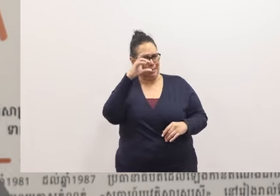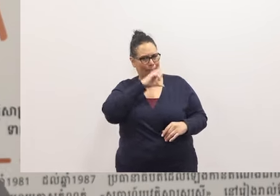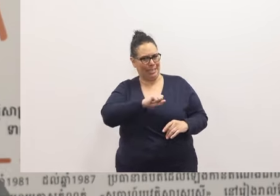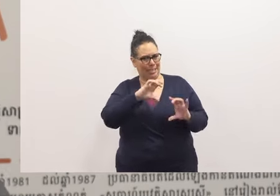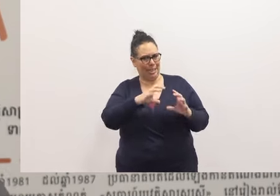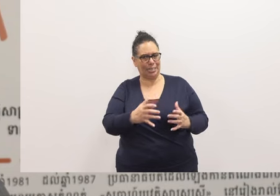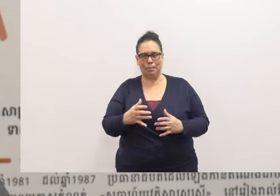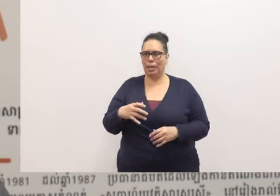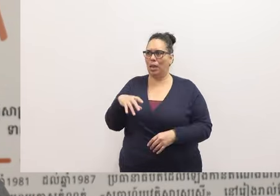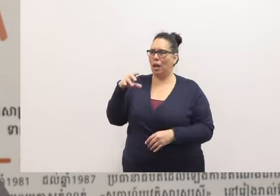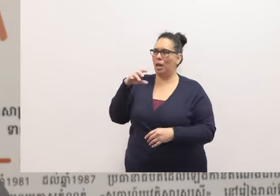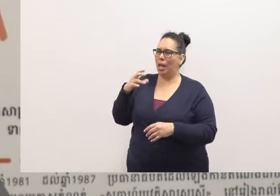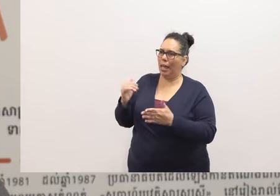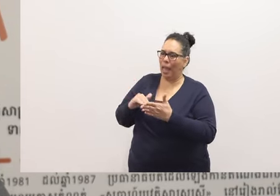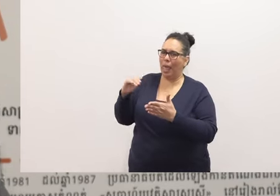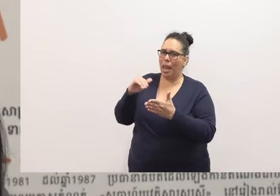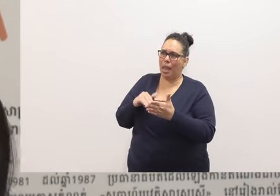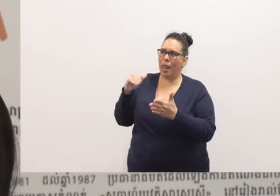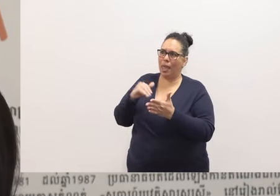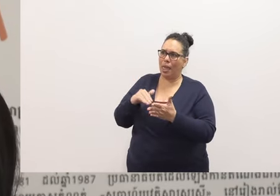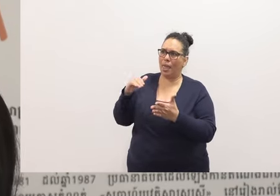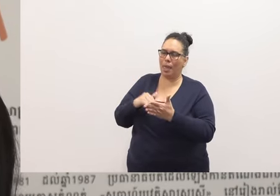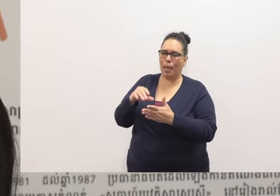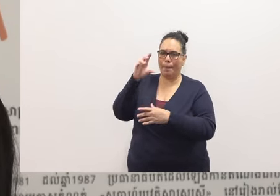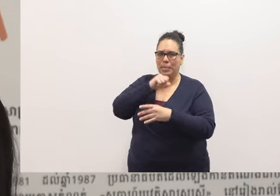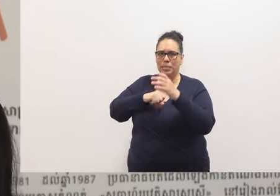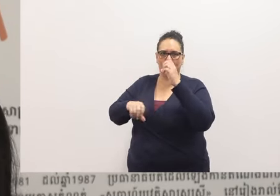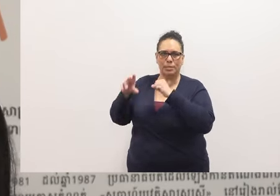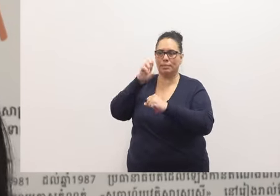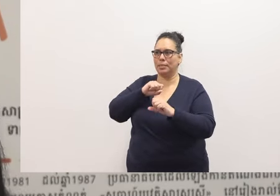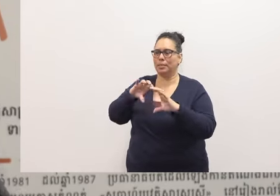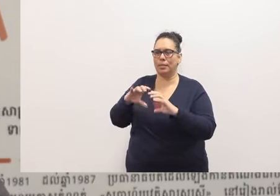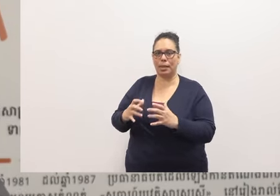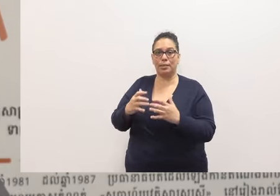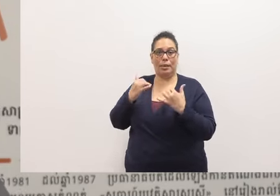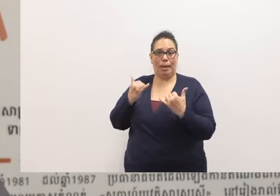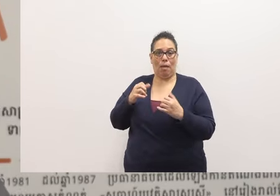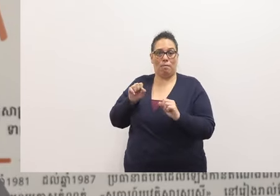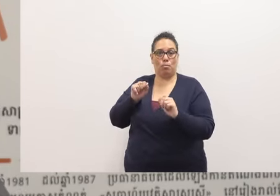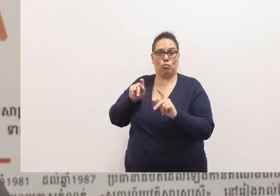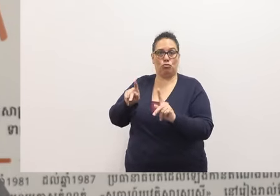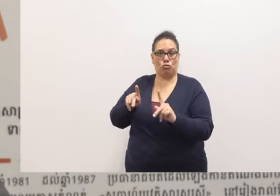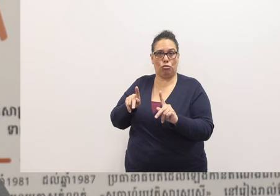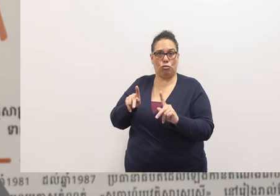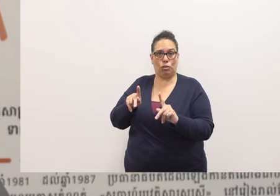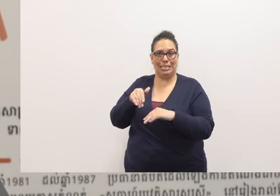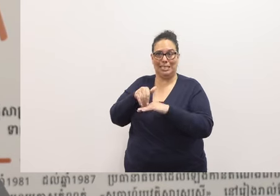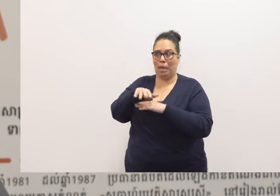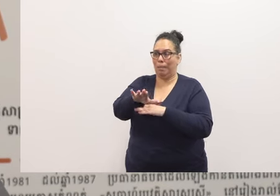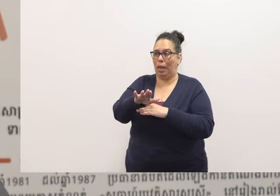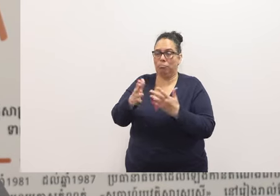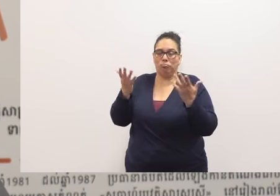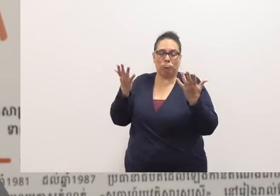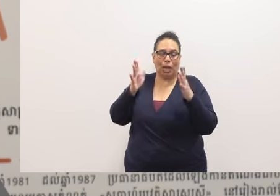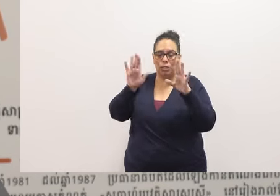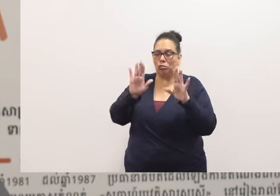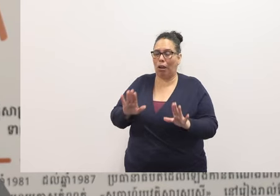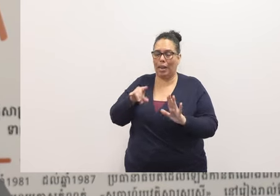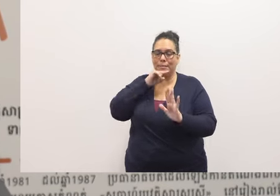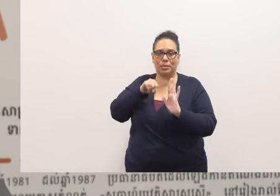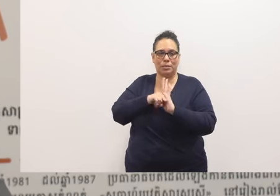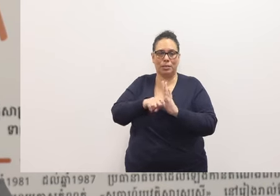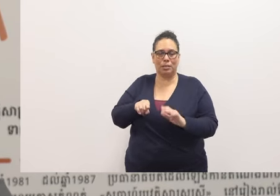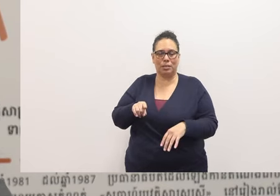students who are constantly missing class, and now they have this opportunity to submit, which is great, an assignment for